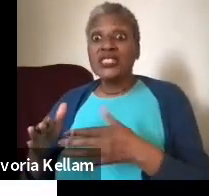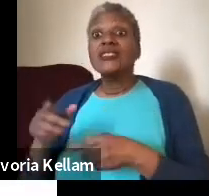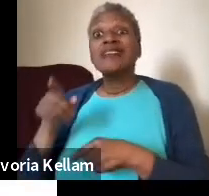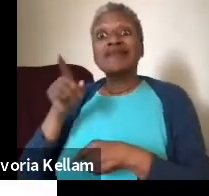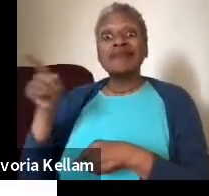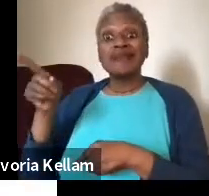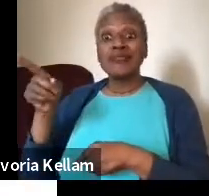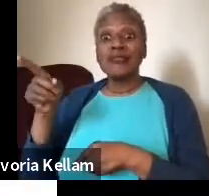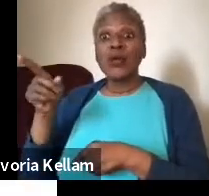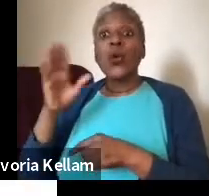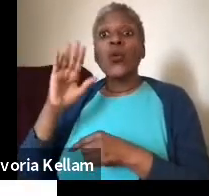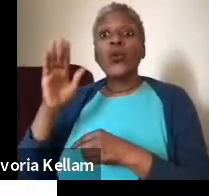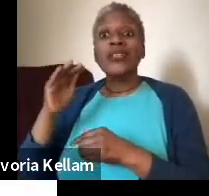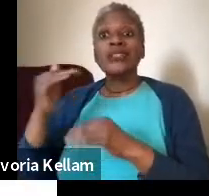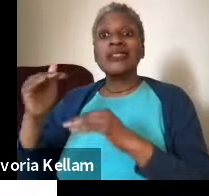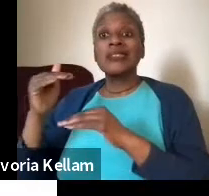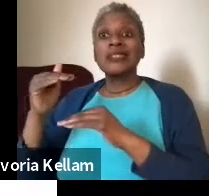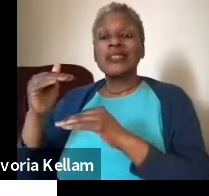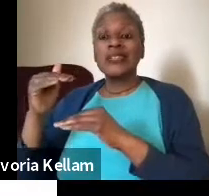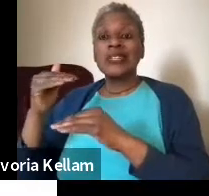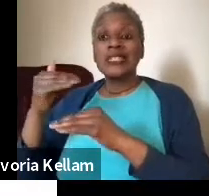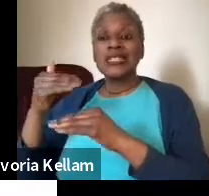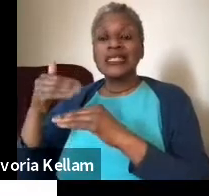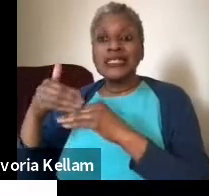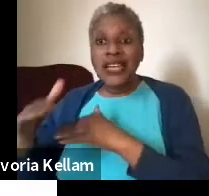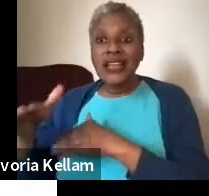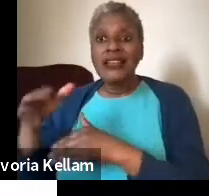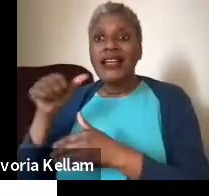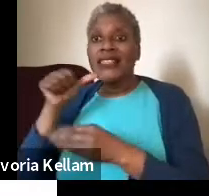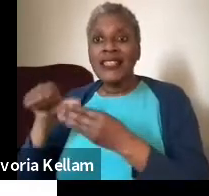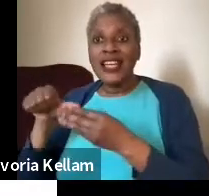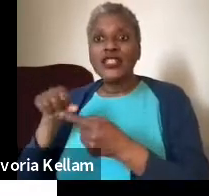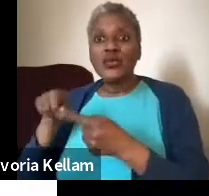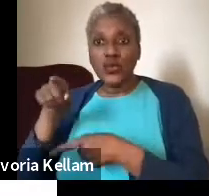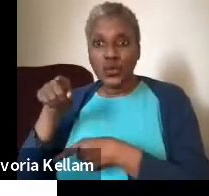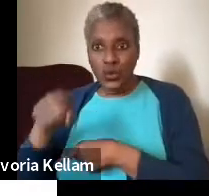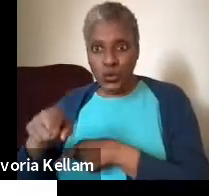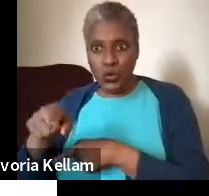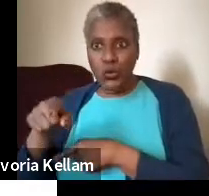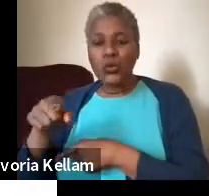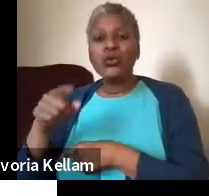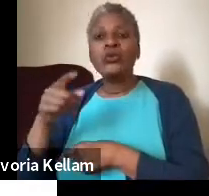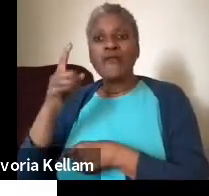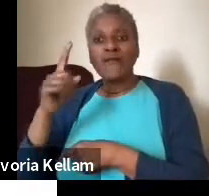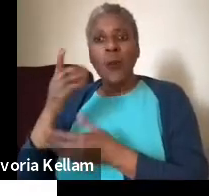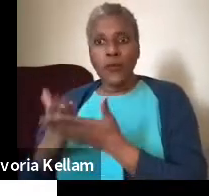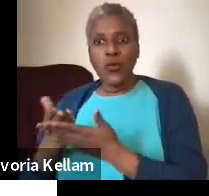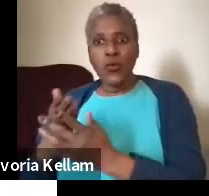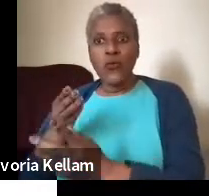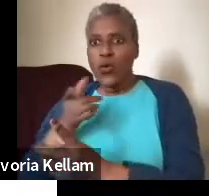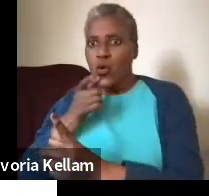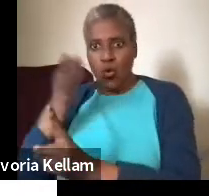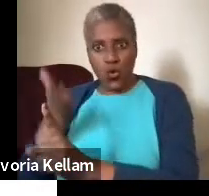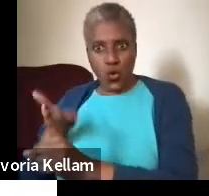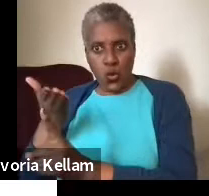to verify this is your account. At that point, your NYCDOE will be open, but your